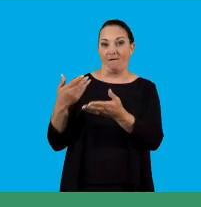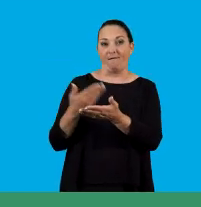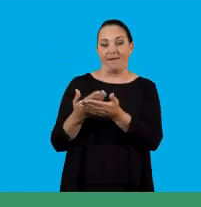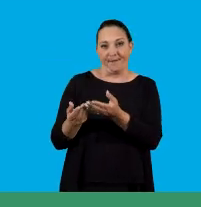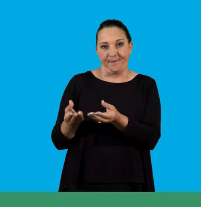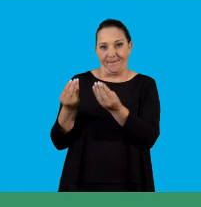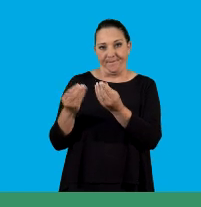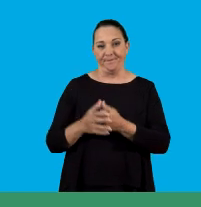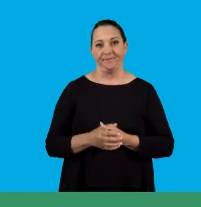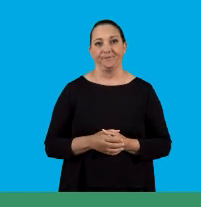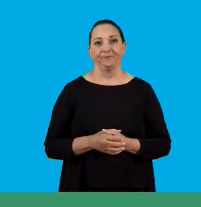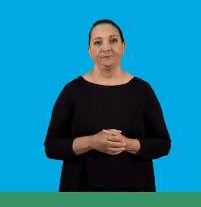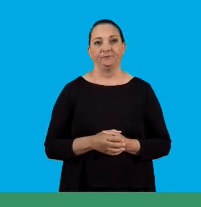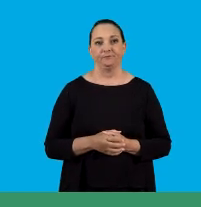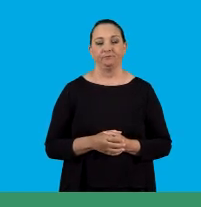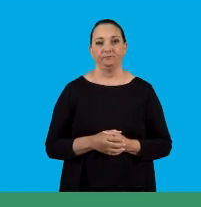So the